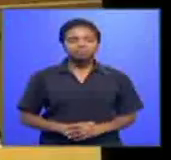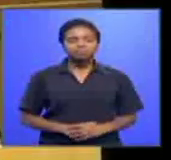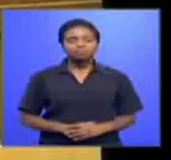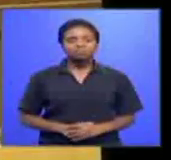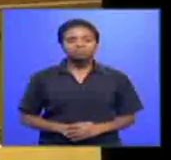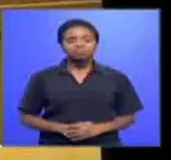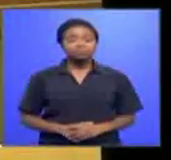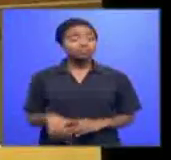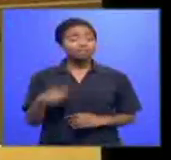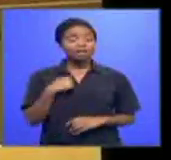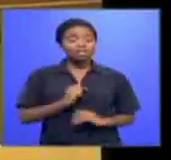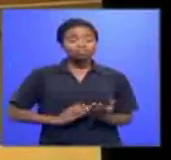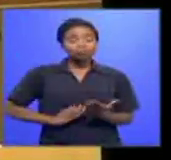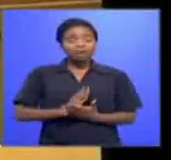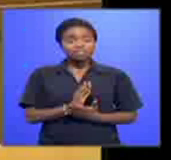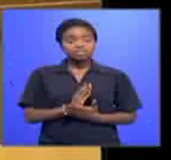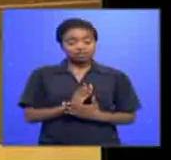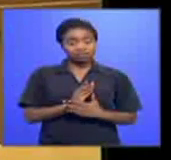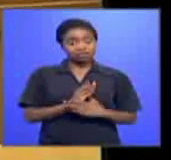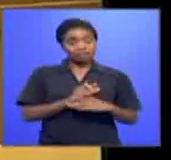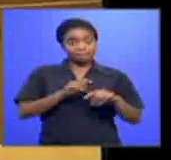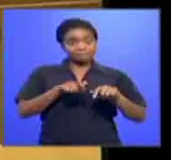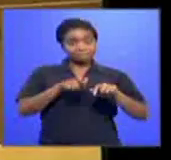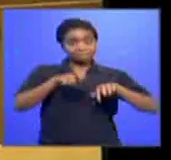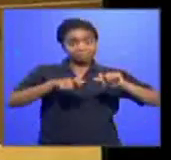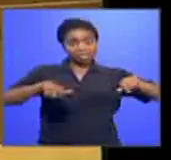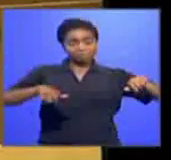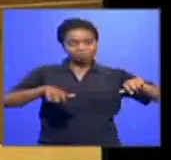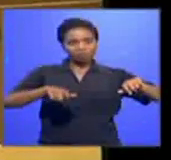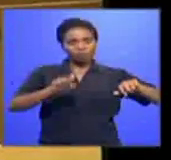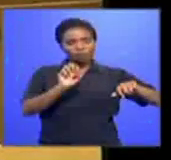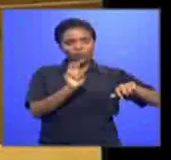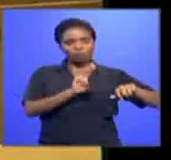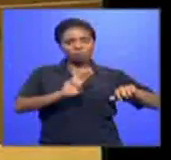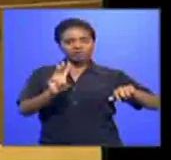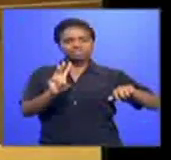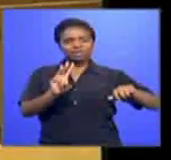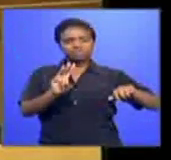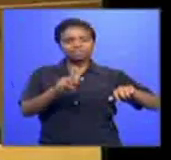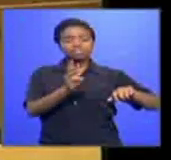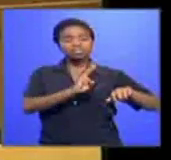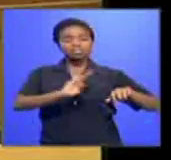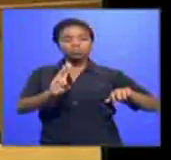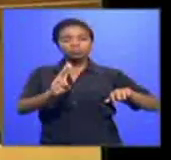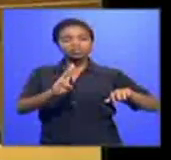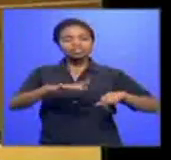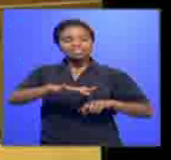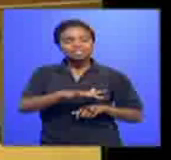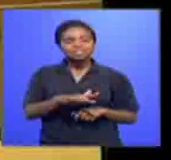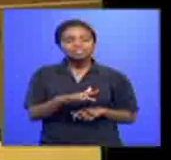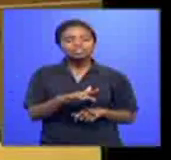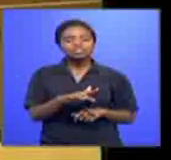The right of self-determination for the people of Western Sahara has to be